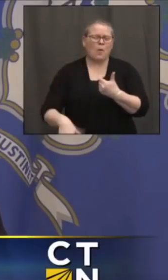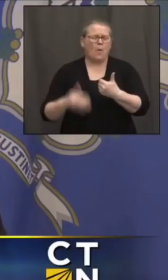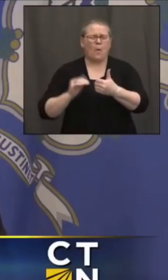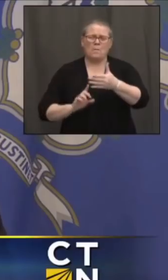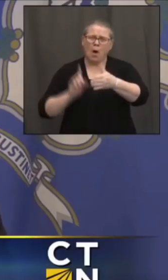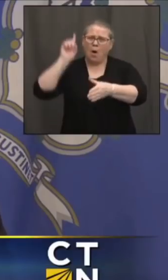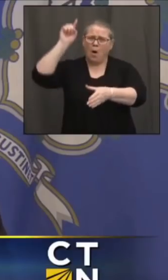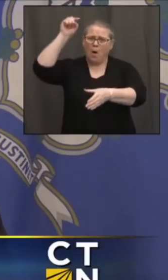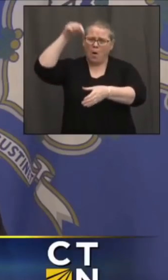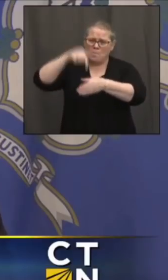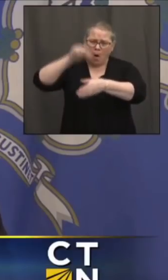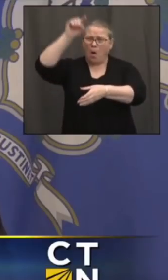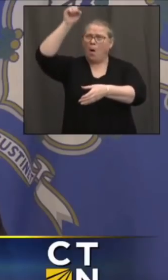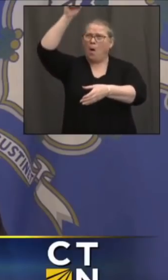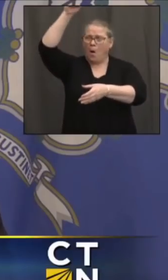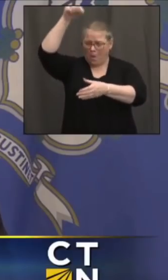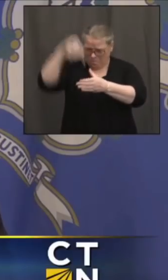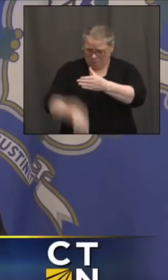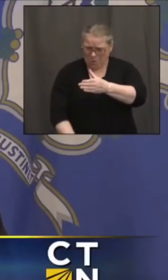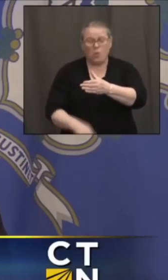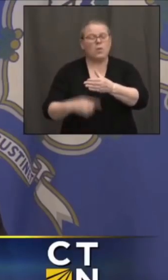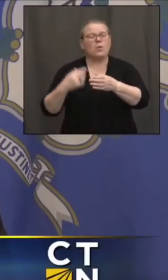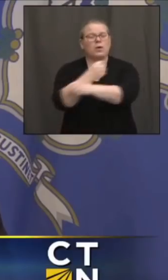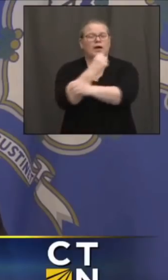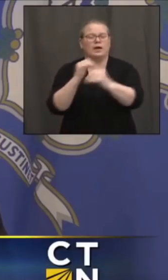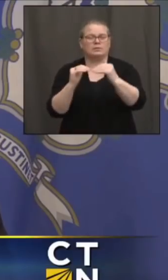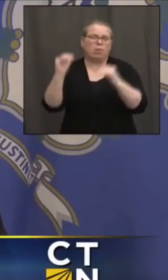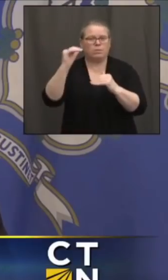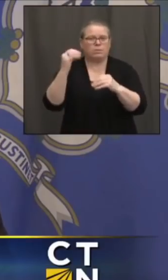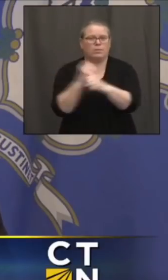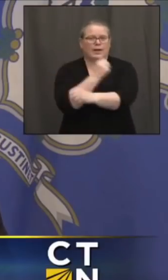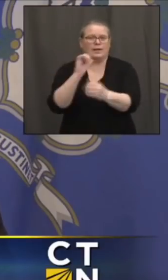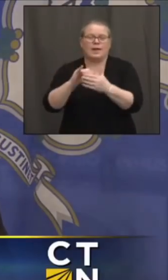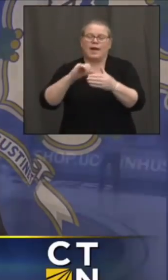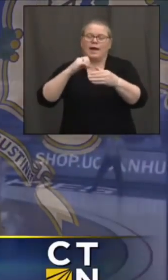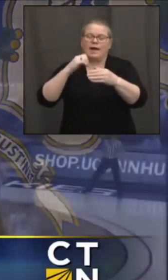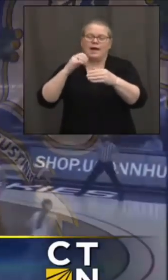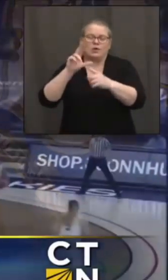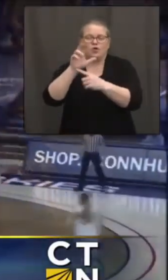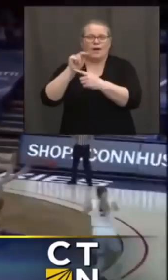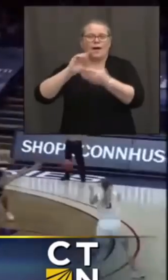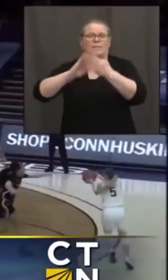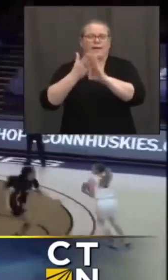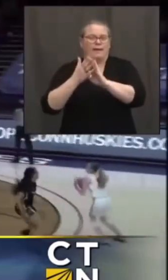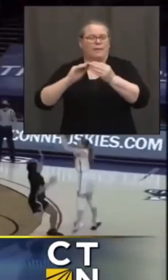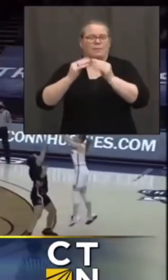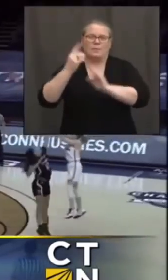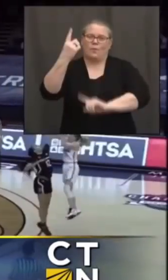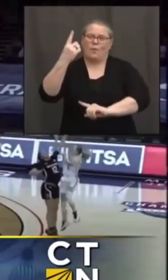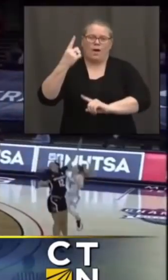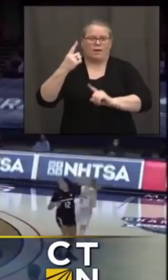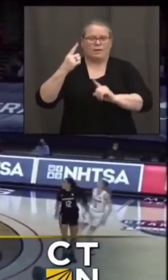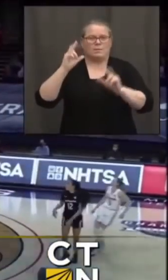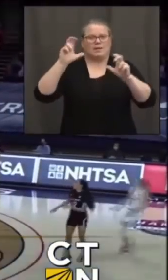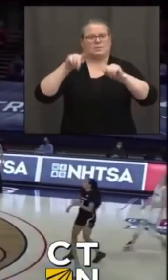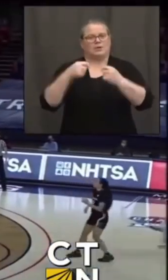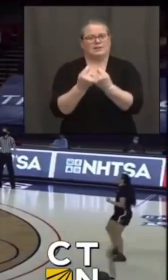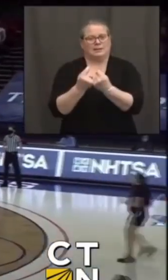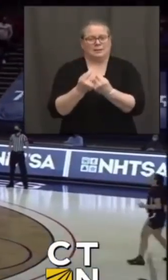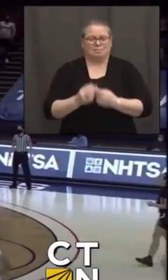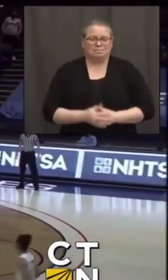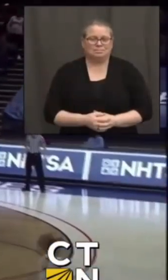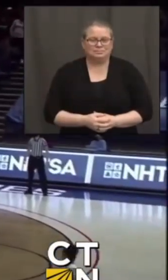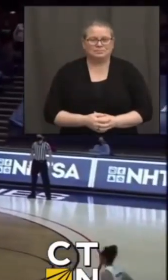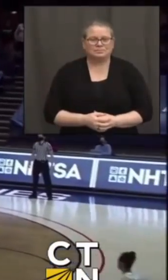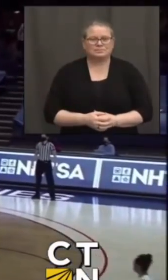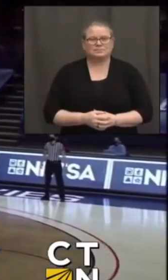women the #1 female basketball team in the world. Open it up to Nelson Adoda. Back to Beckers, who will let